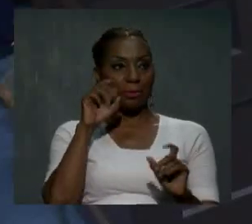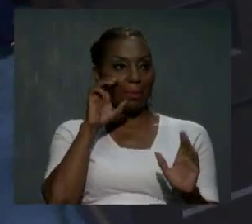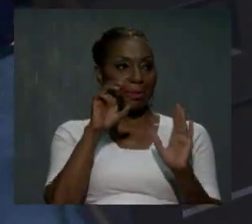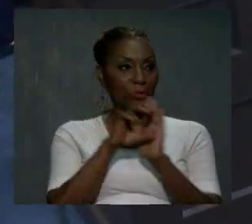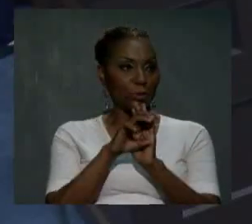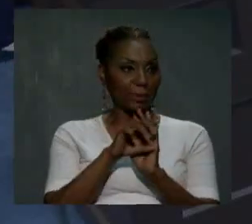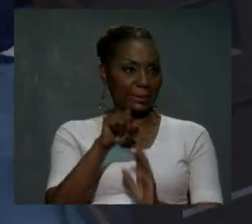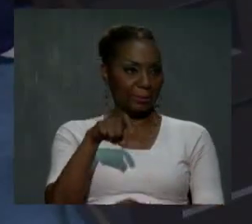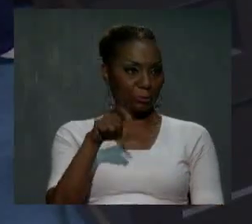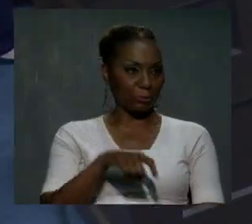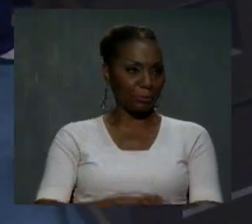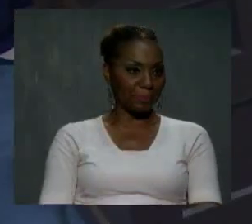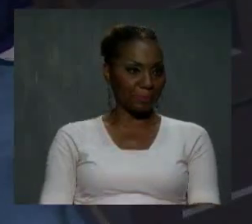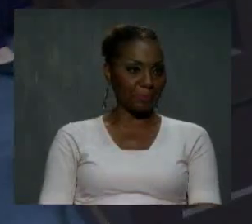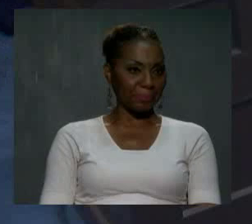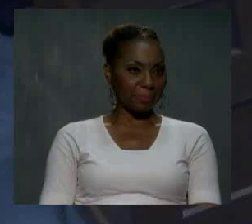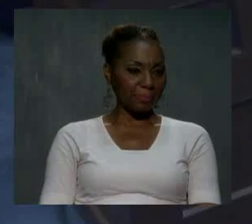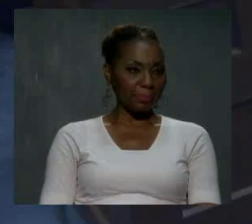Oscar. Go ahead to the next one.